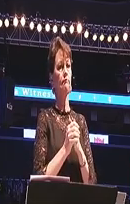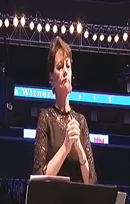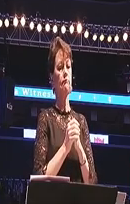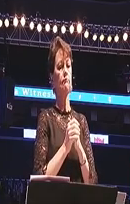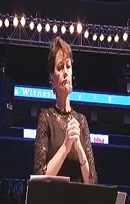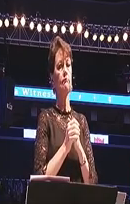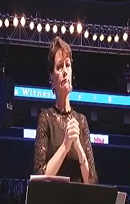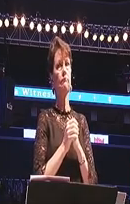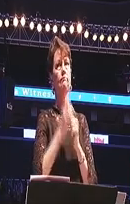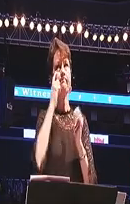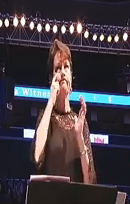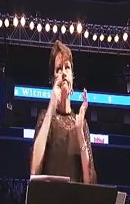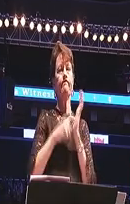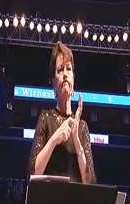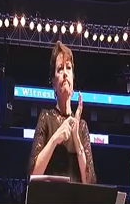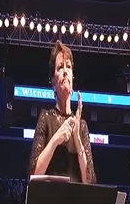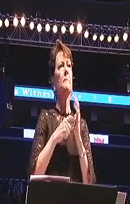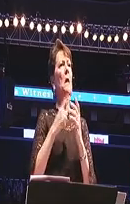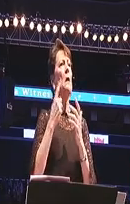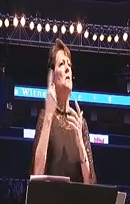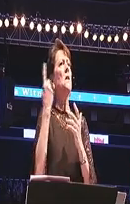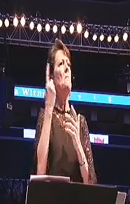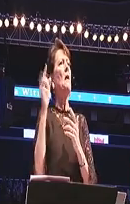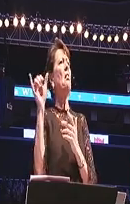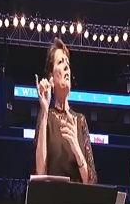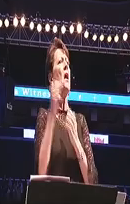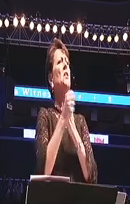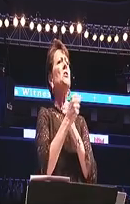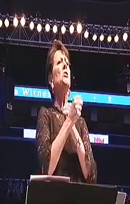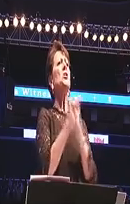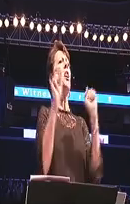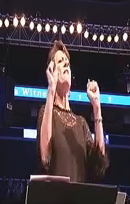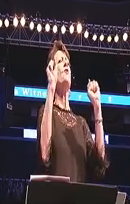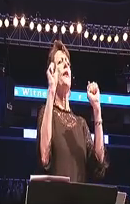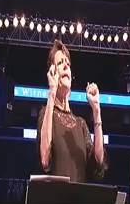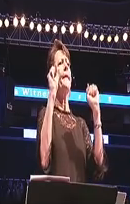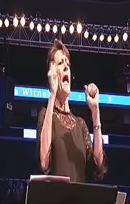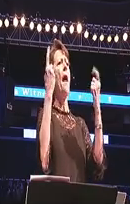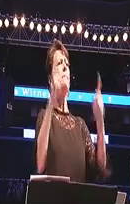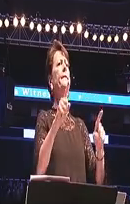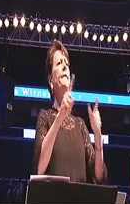we see something like slavery come up, and then it's codified into law.